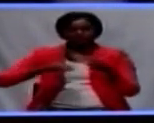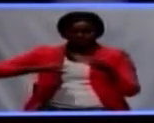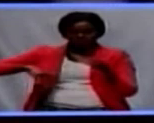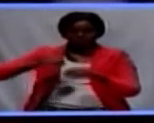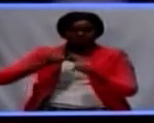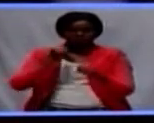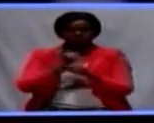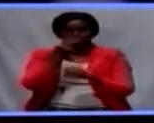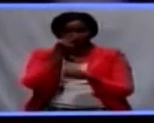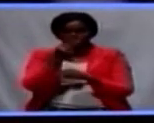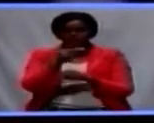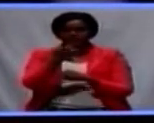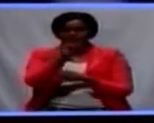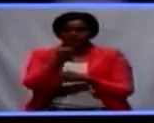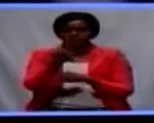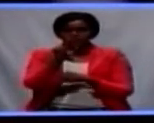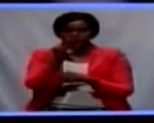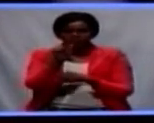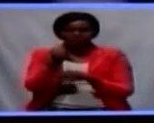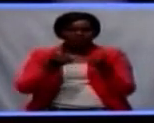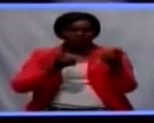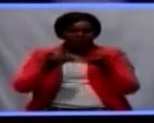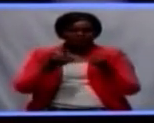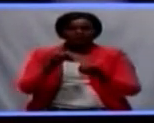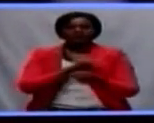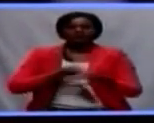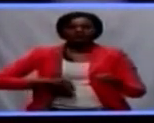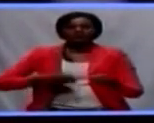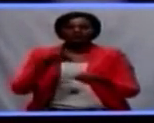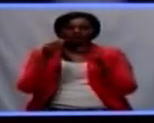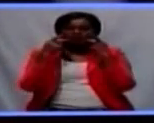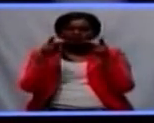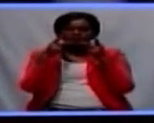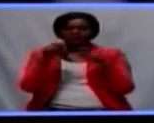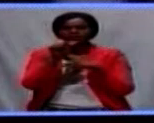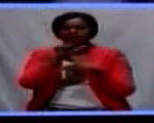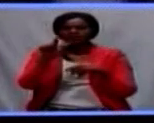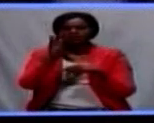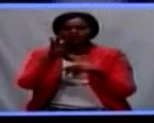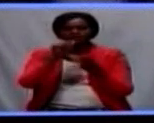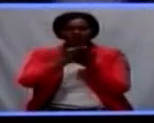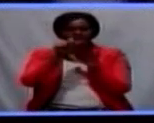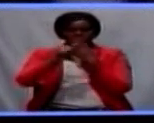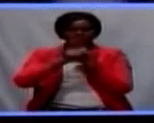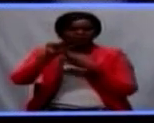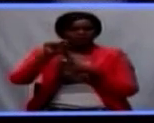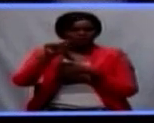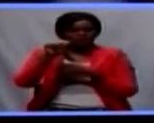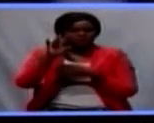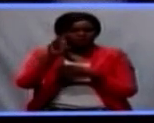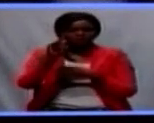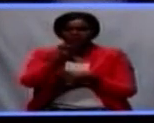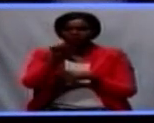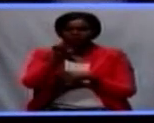saw ZRA offering a motor vehicle amnesty to members of the public, while on the 24th of April 2017, ZRA